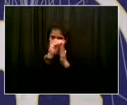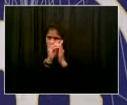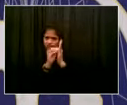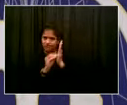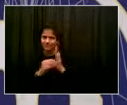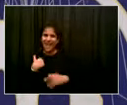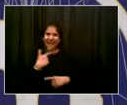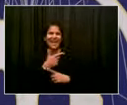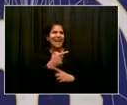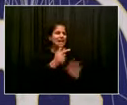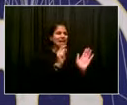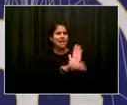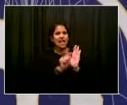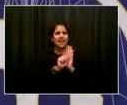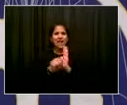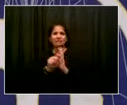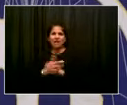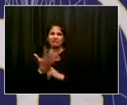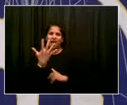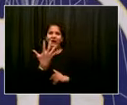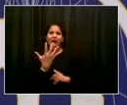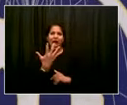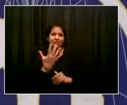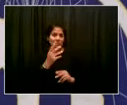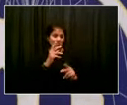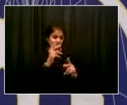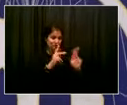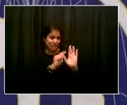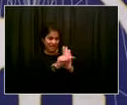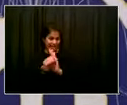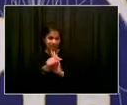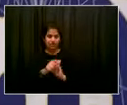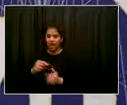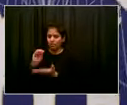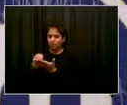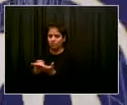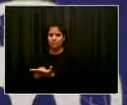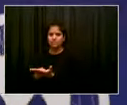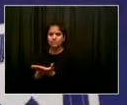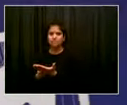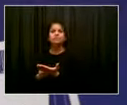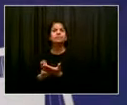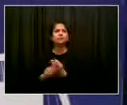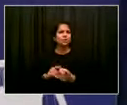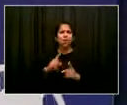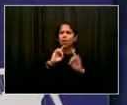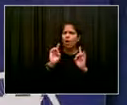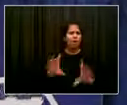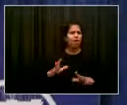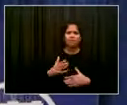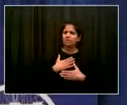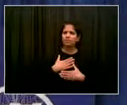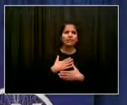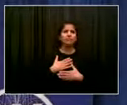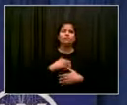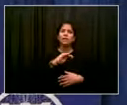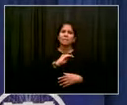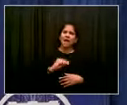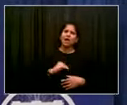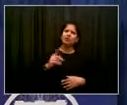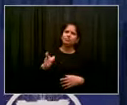names, a theme we've certainly seen so tragically so many times. Chief, tell us one example, one that you find particularly